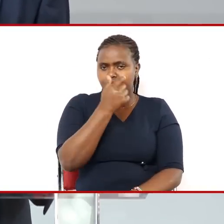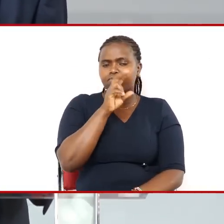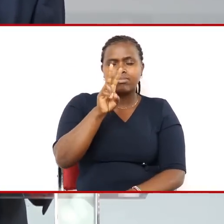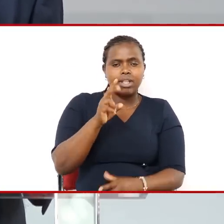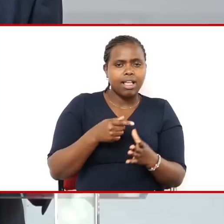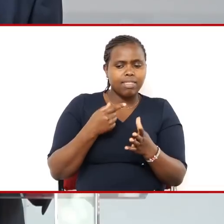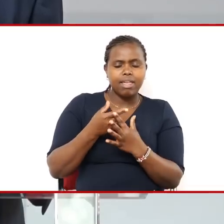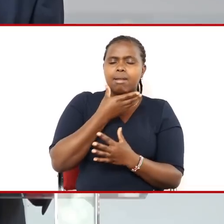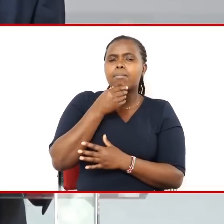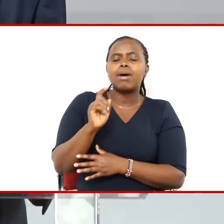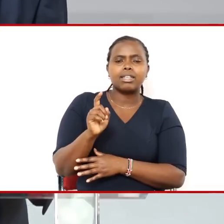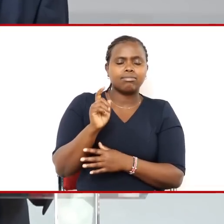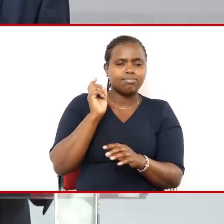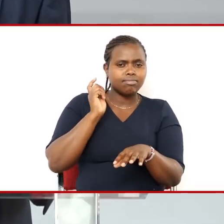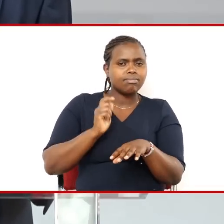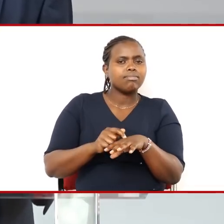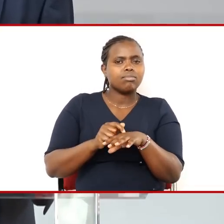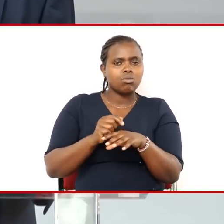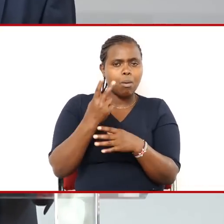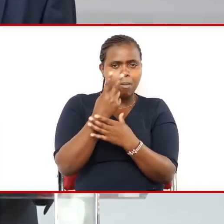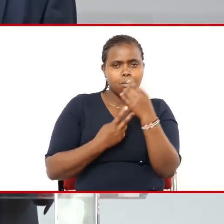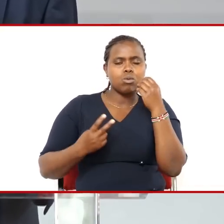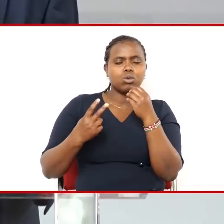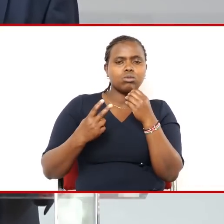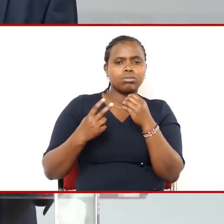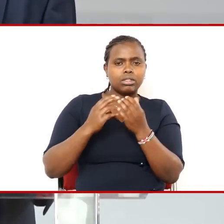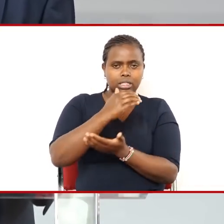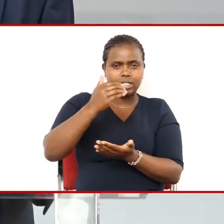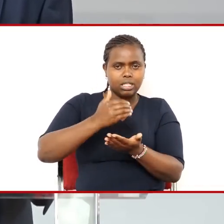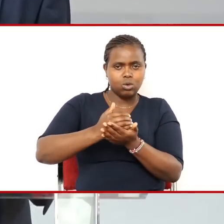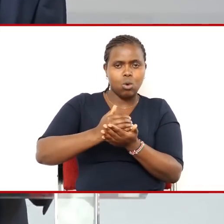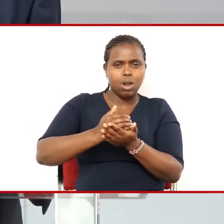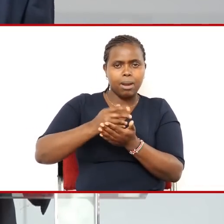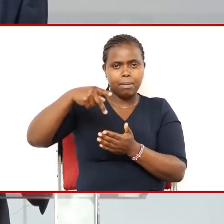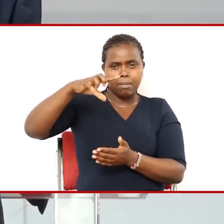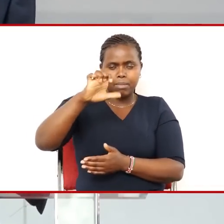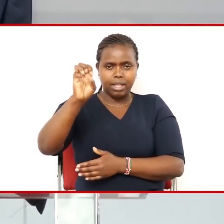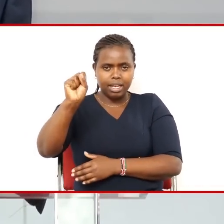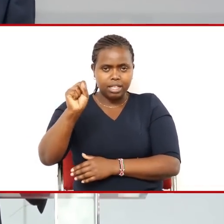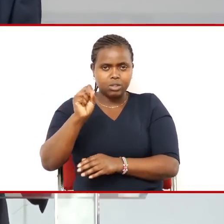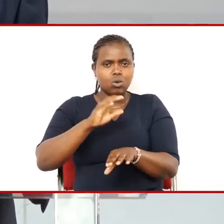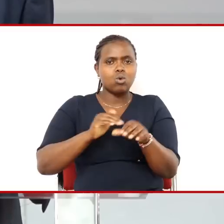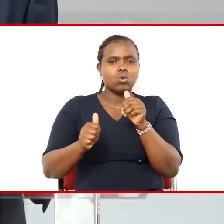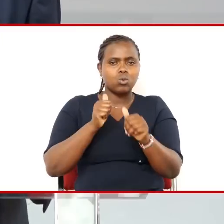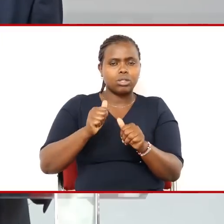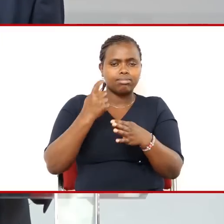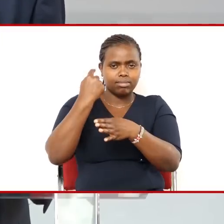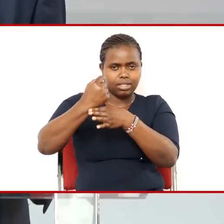Then Samson reached towards the two central pillars on which the temple